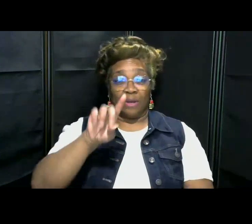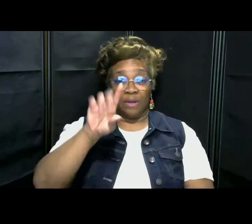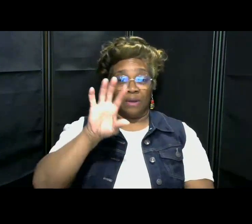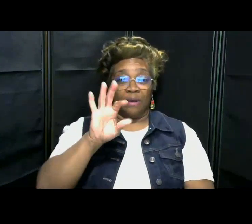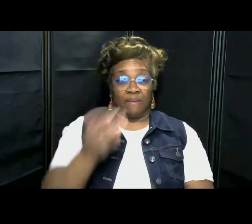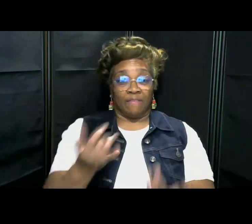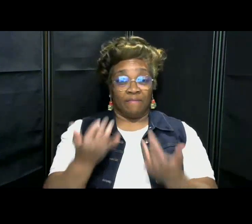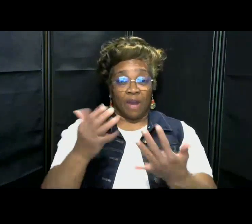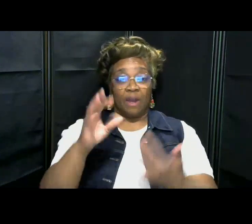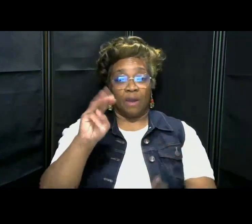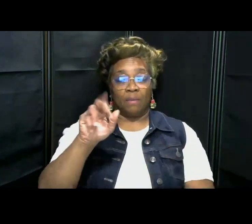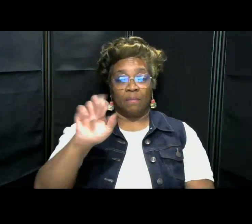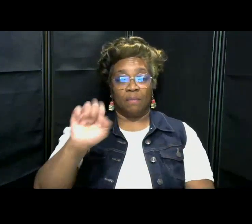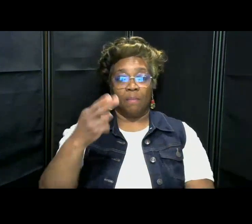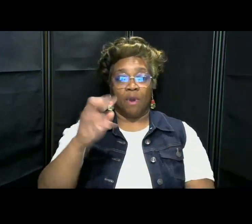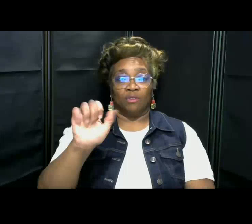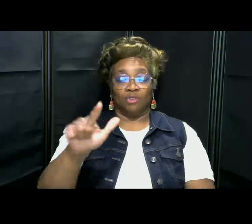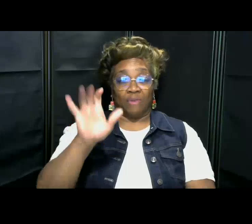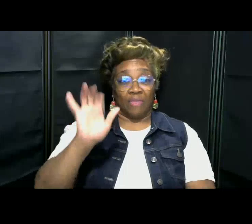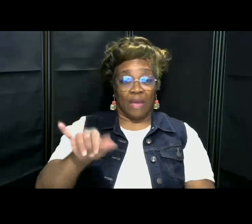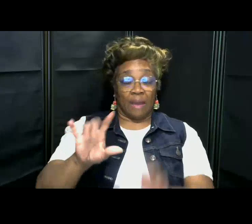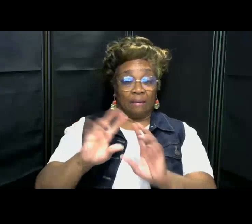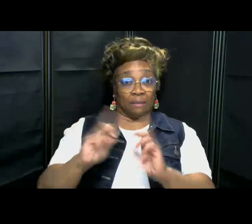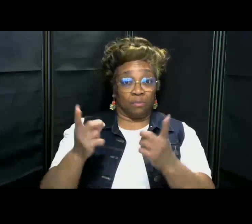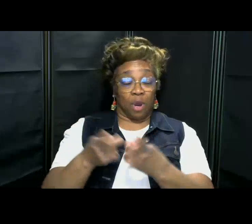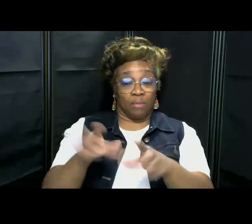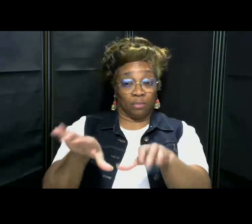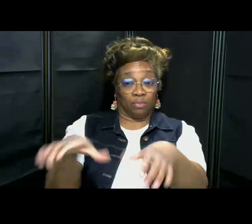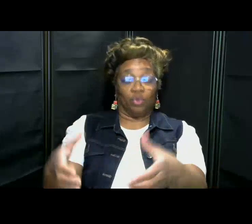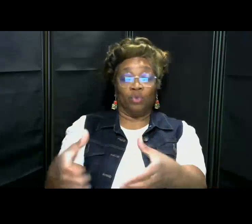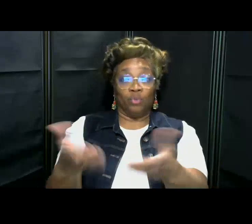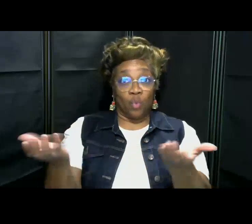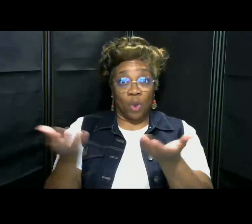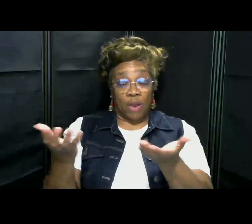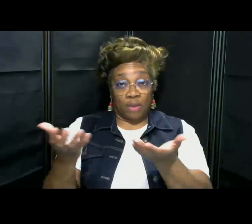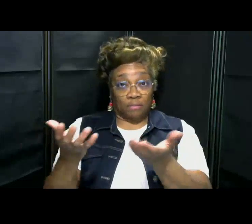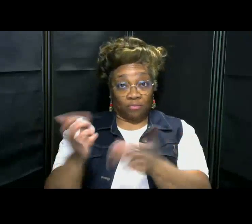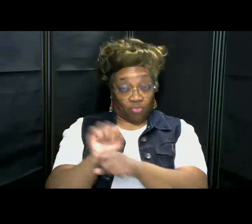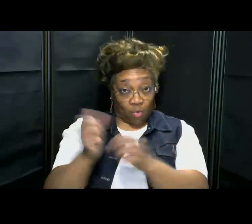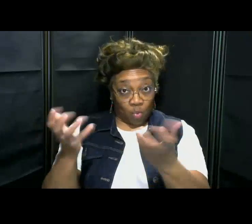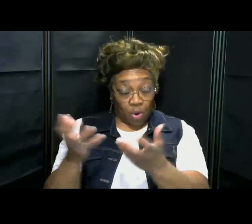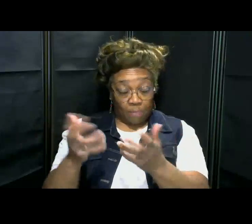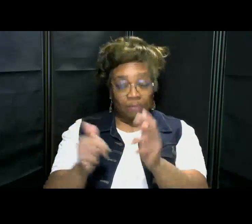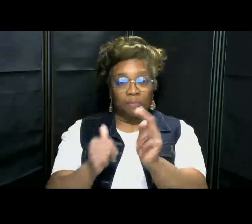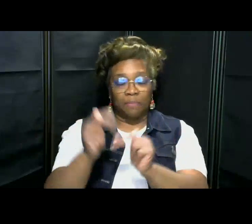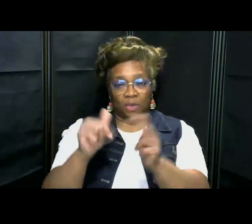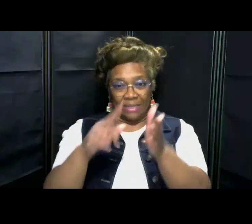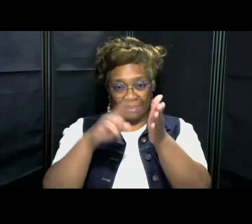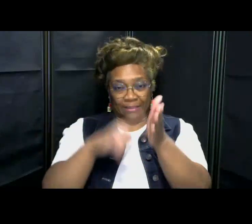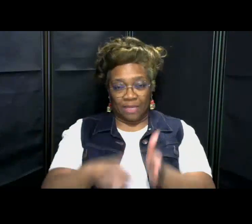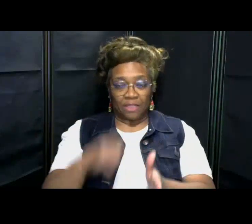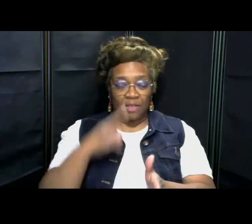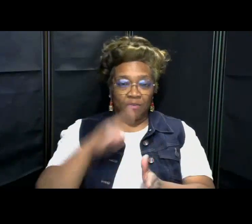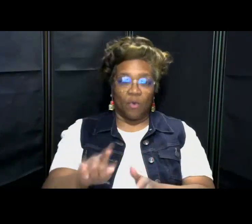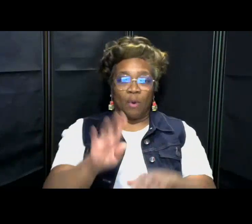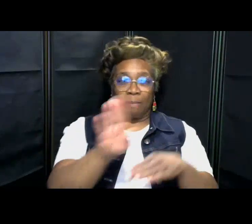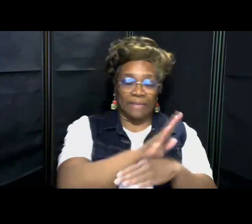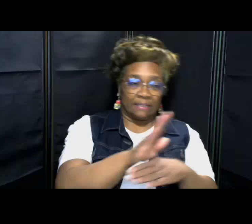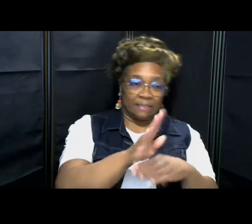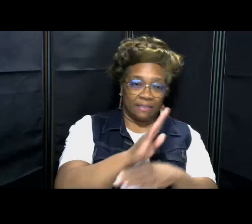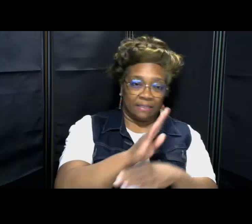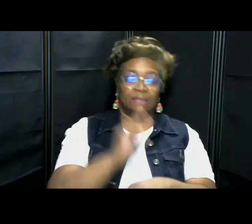Marshal Division as a whole does building inspections for commercial and residential homes, as well